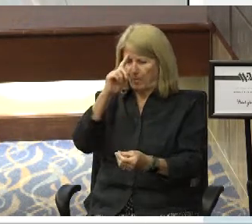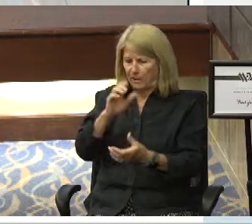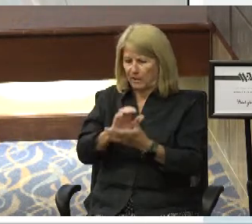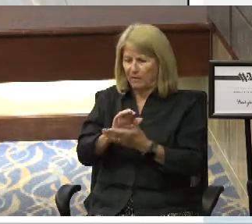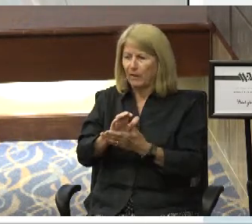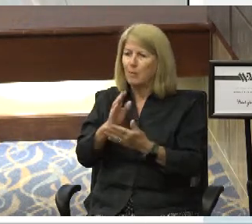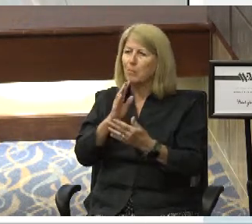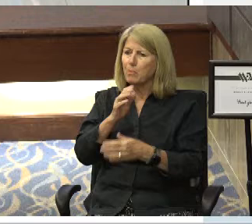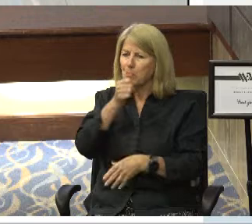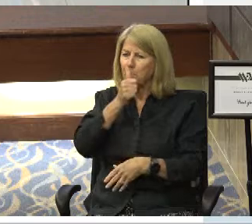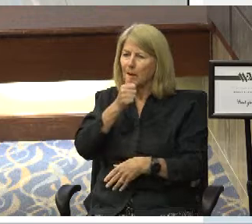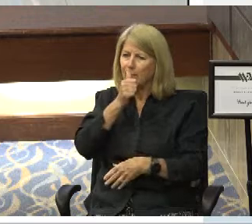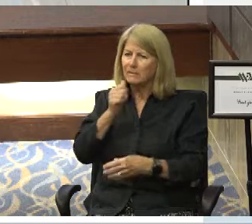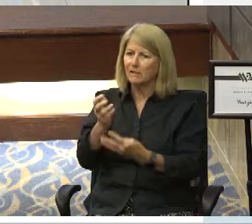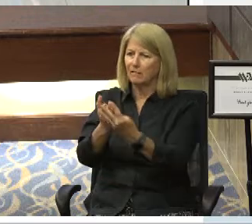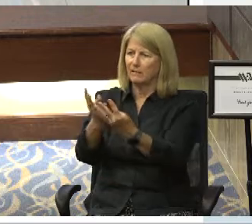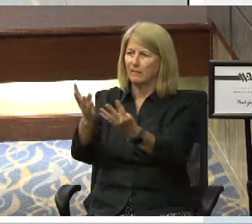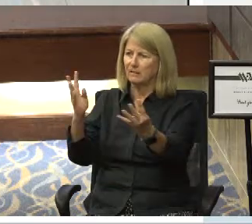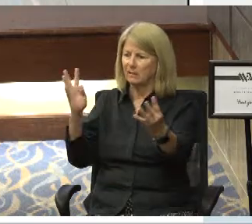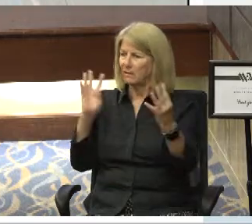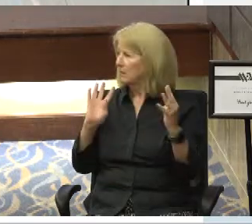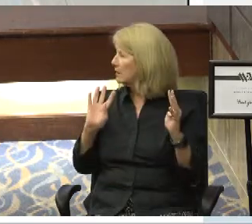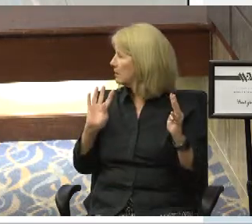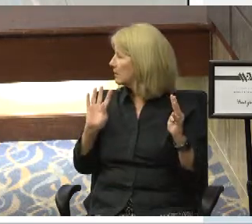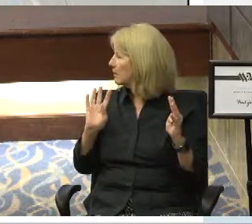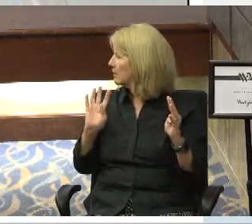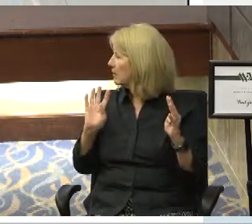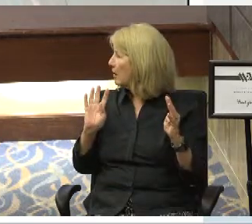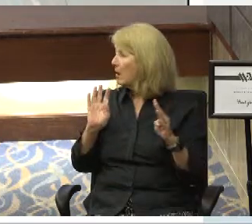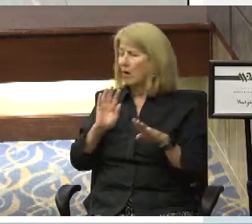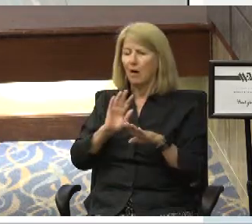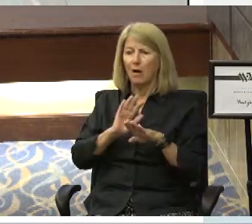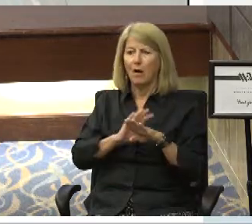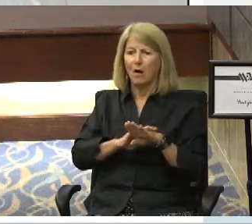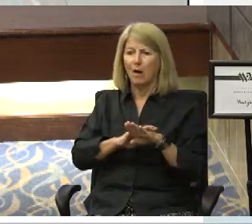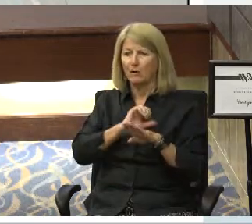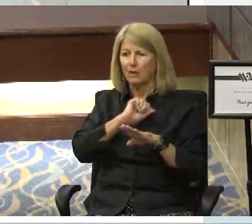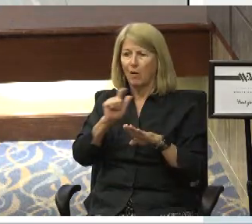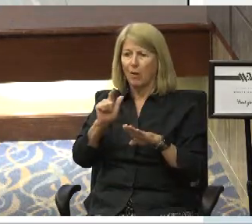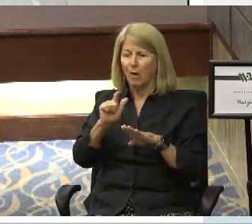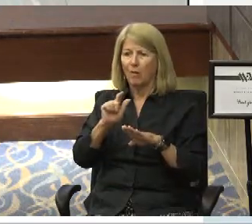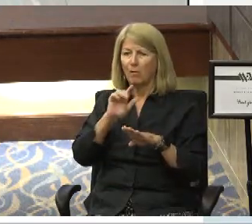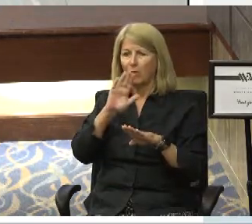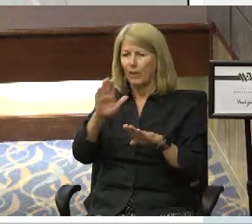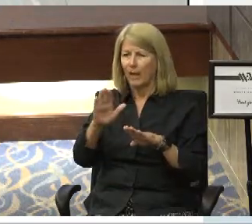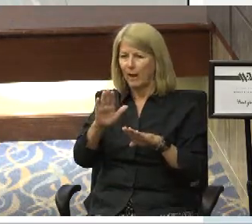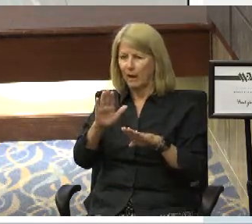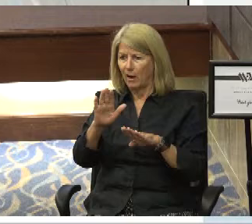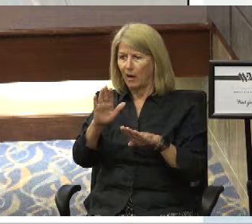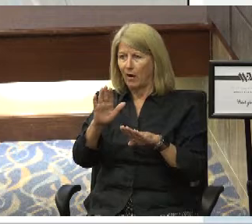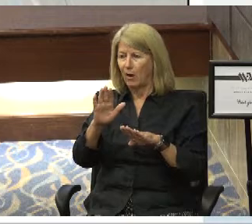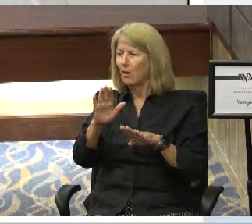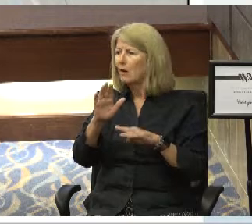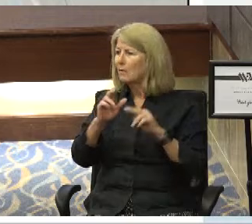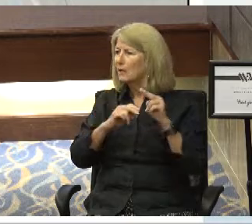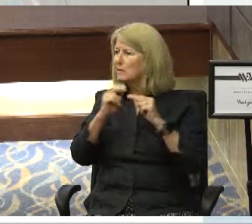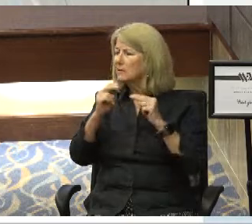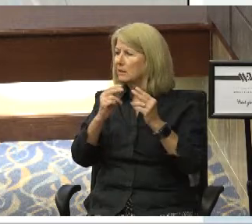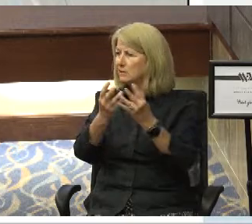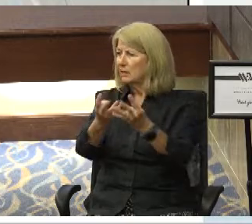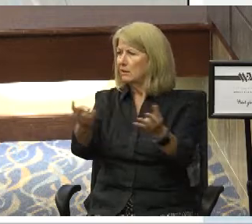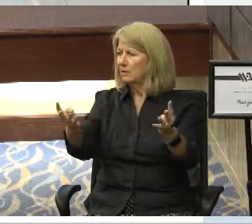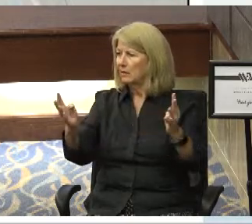fencing along their facility between the apartment and then along the back. They're adding